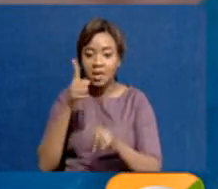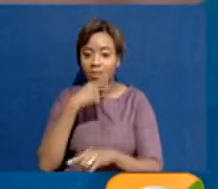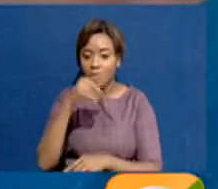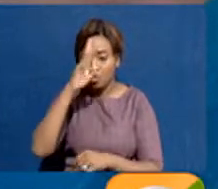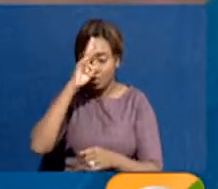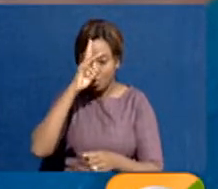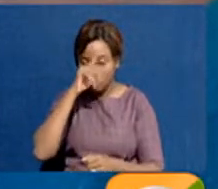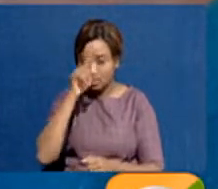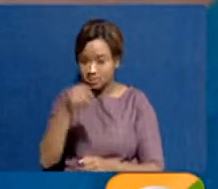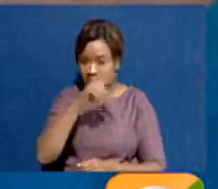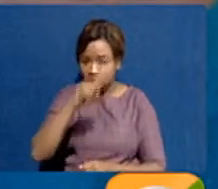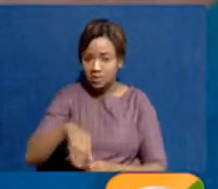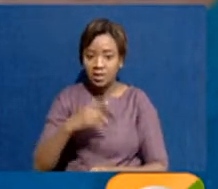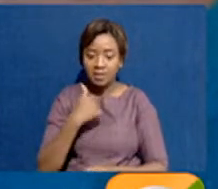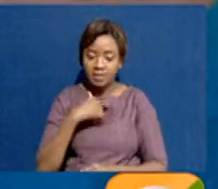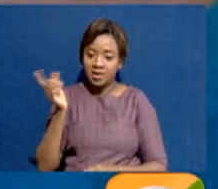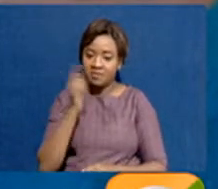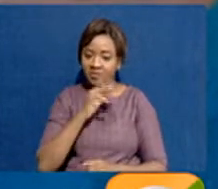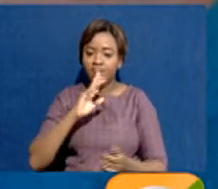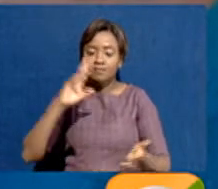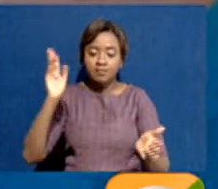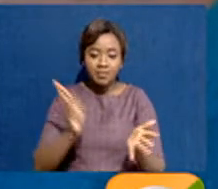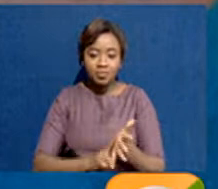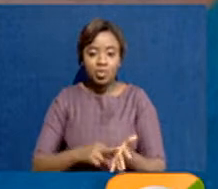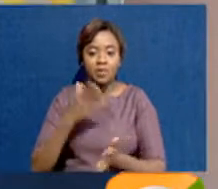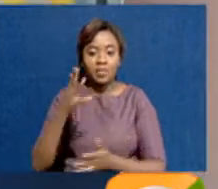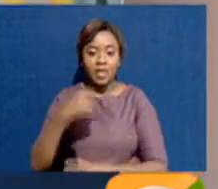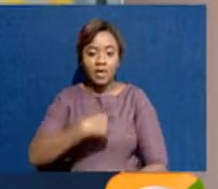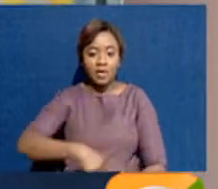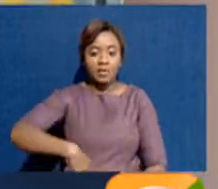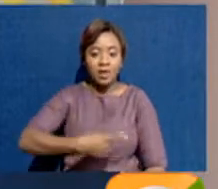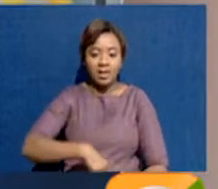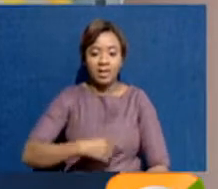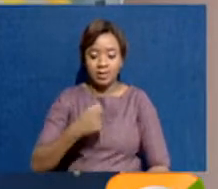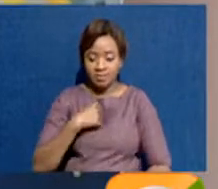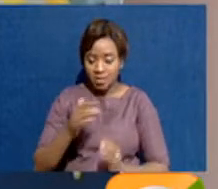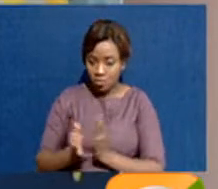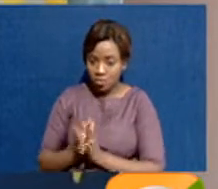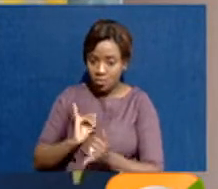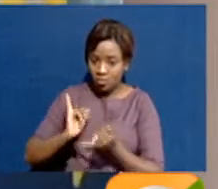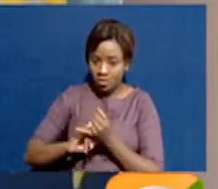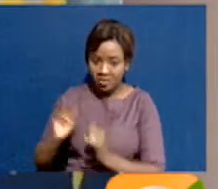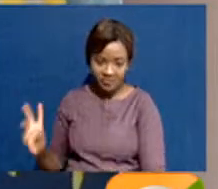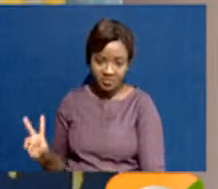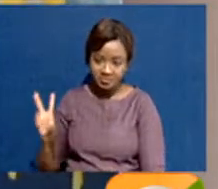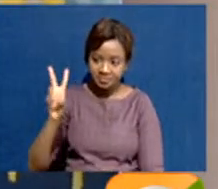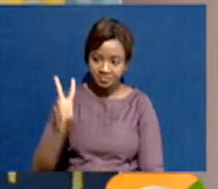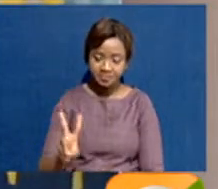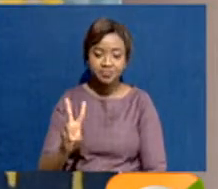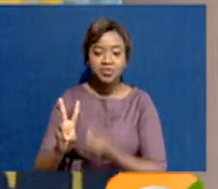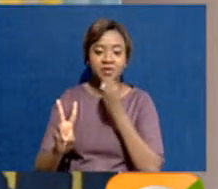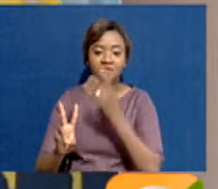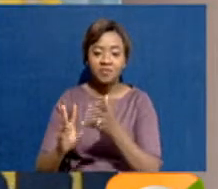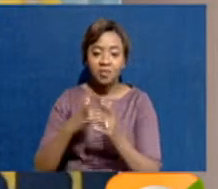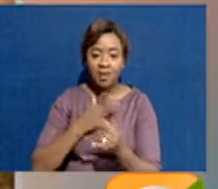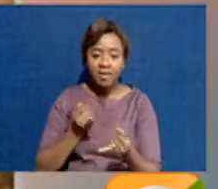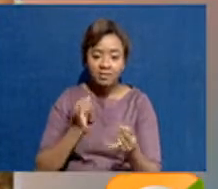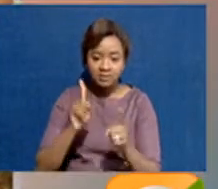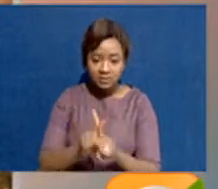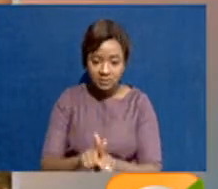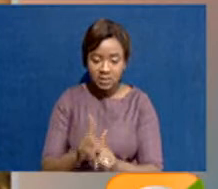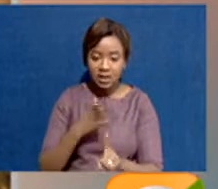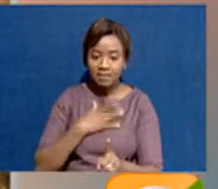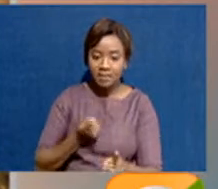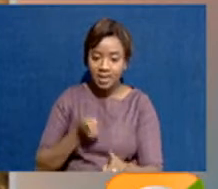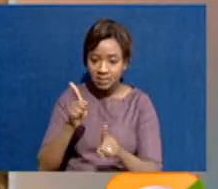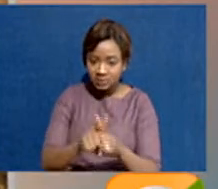report pale Malindi. Mimi personally, I went with my wife, tukaenda tukaeleza kwamba dada yetu anatoa watoto shuleni kwa sababu